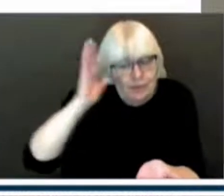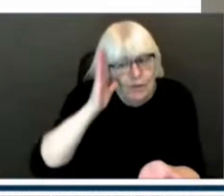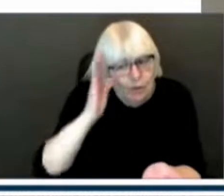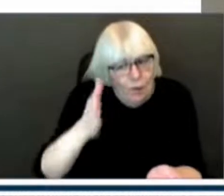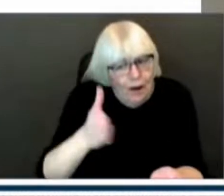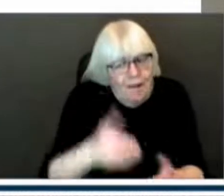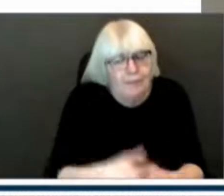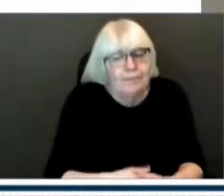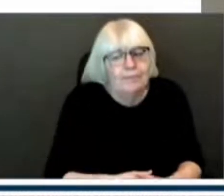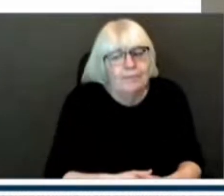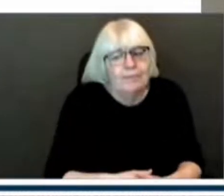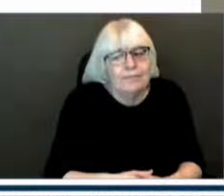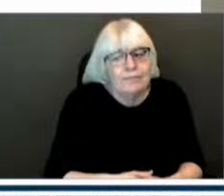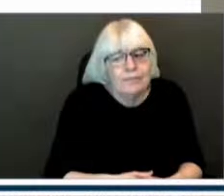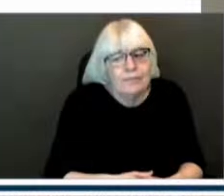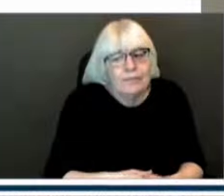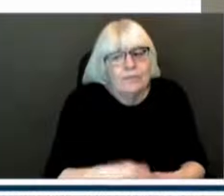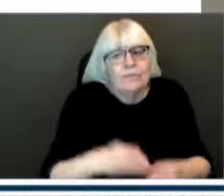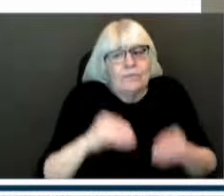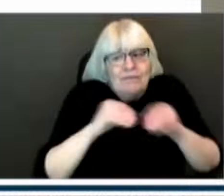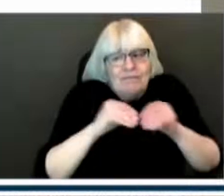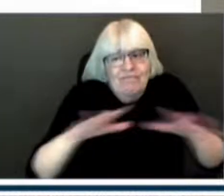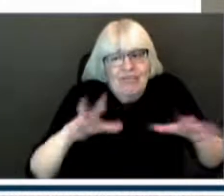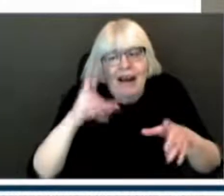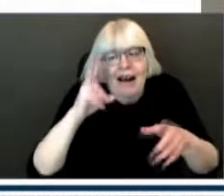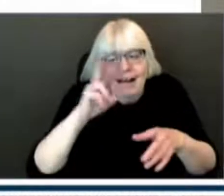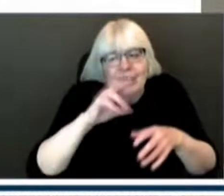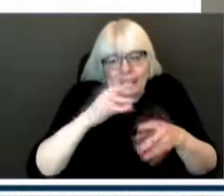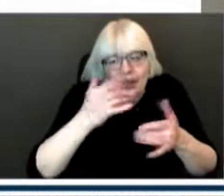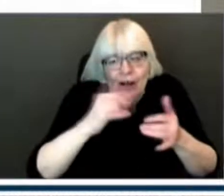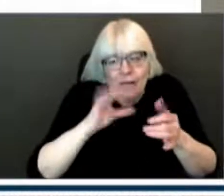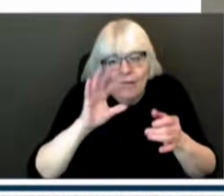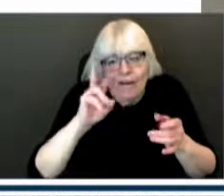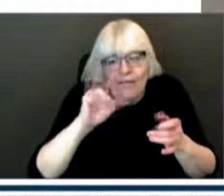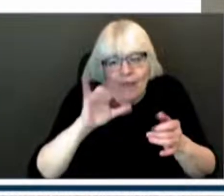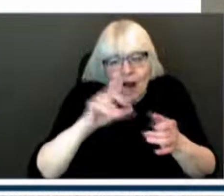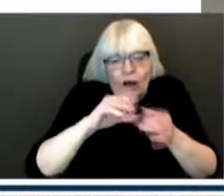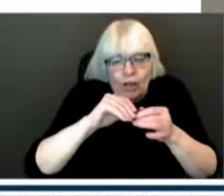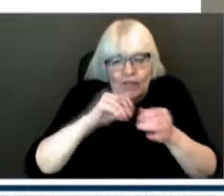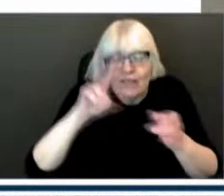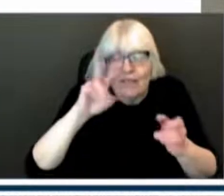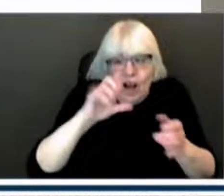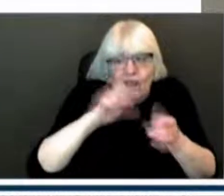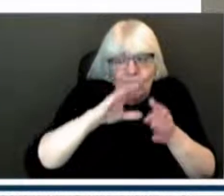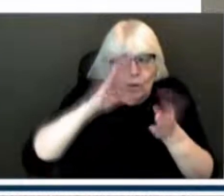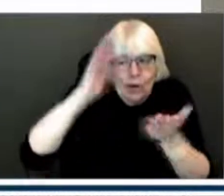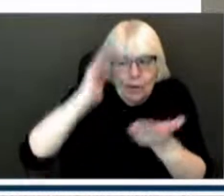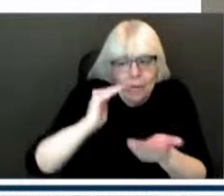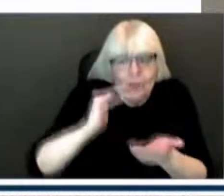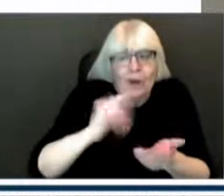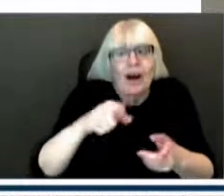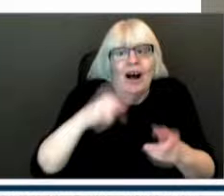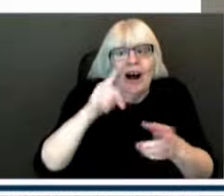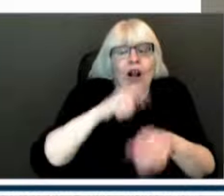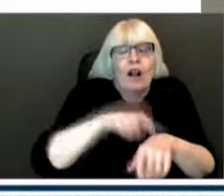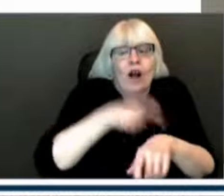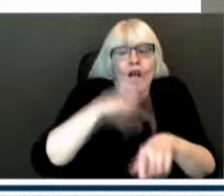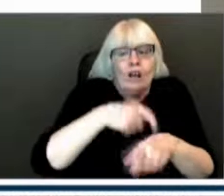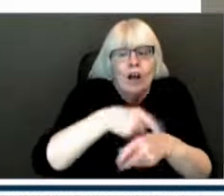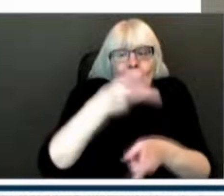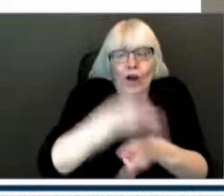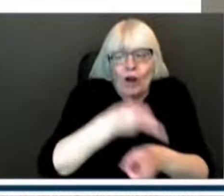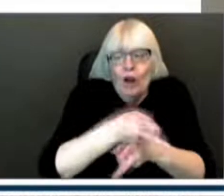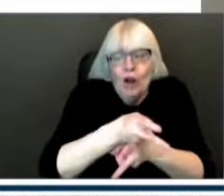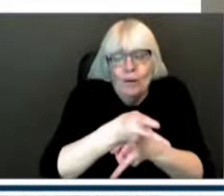in communities. The same thing in our long-term care facilities but we're actually, when you look at the overall number